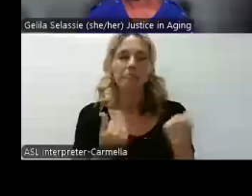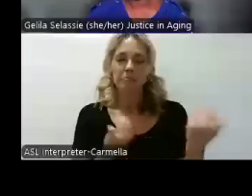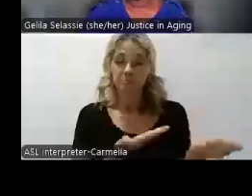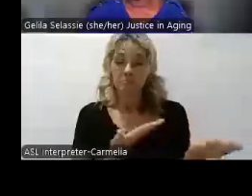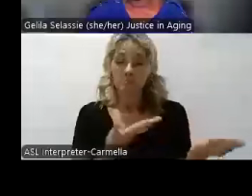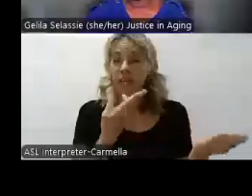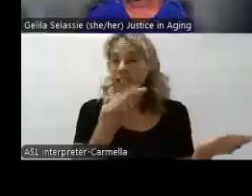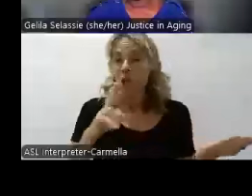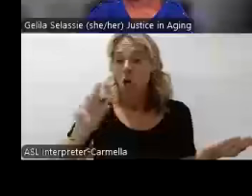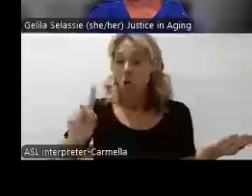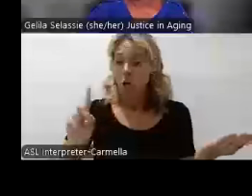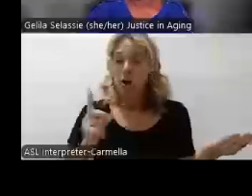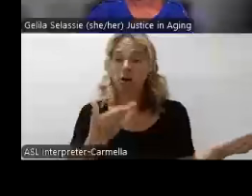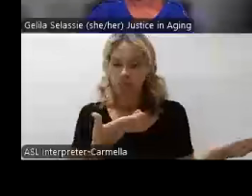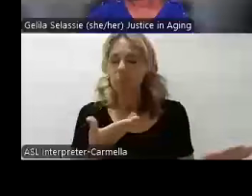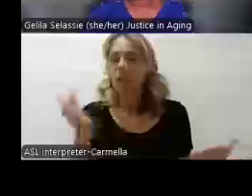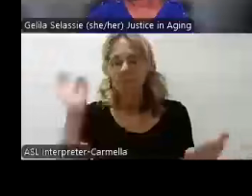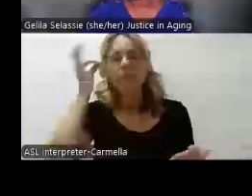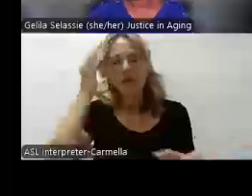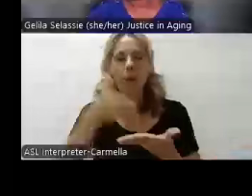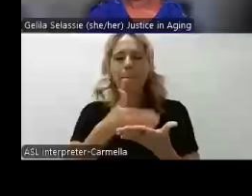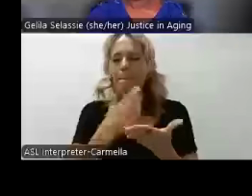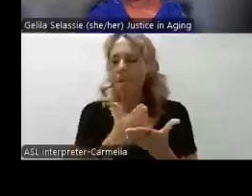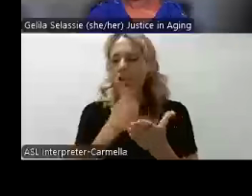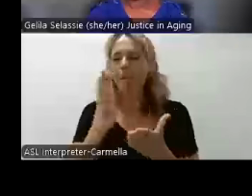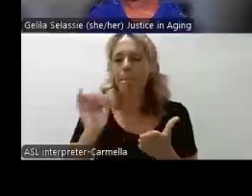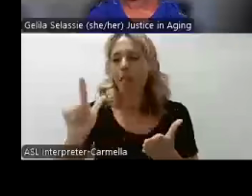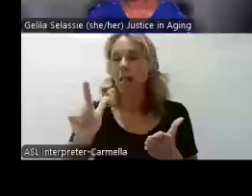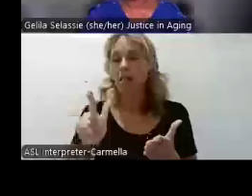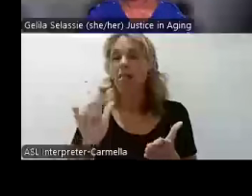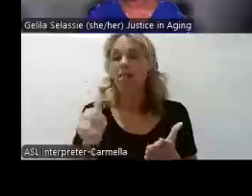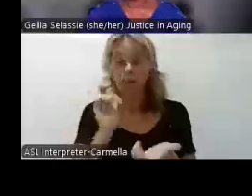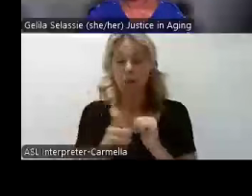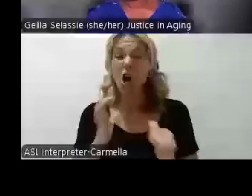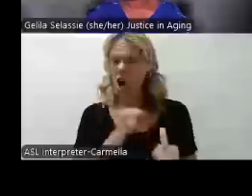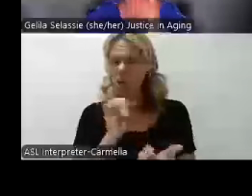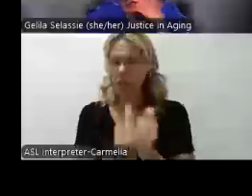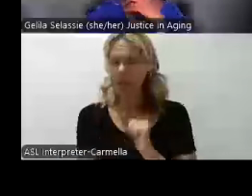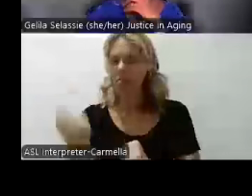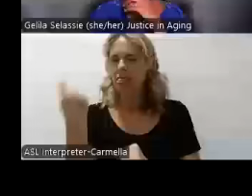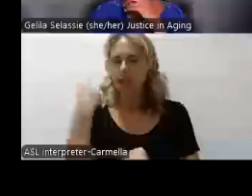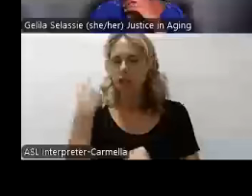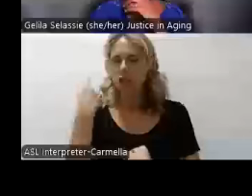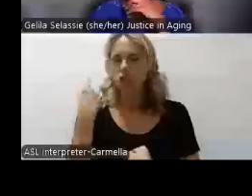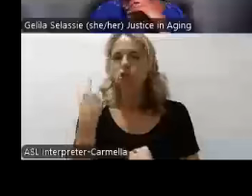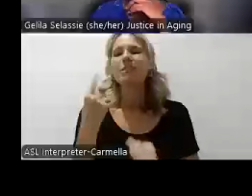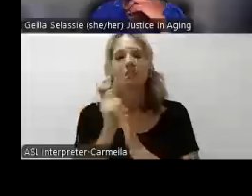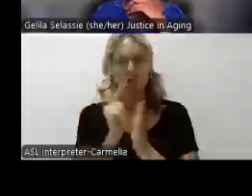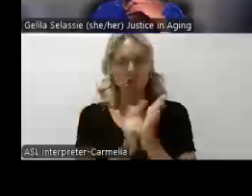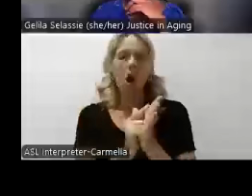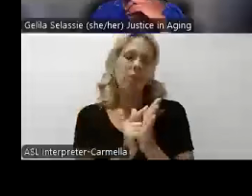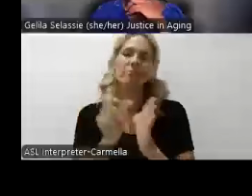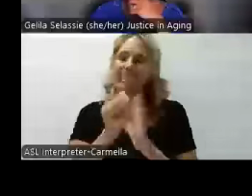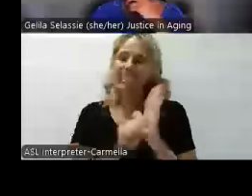So HR 1 is a federal budget bill. It was passed by Congress last year. It is law. States must